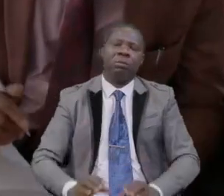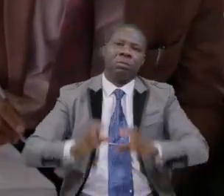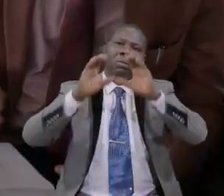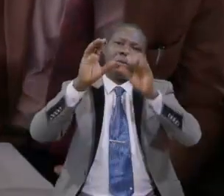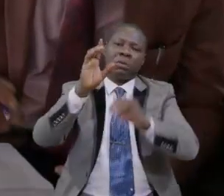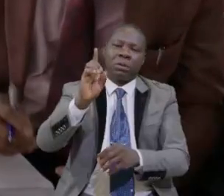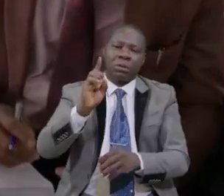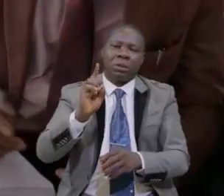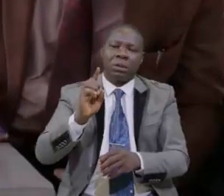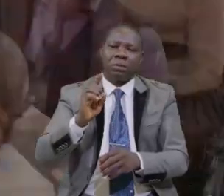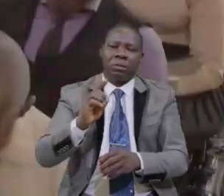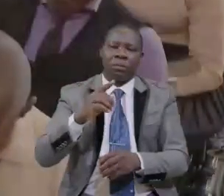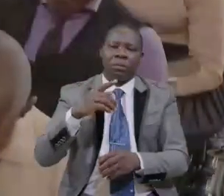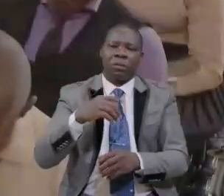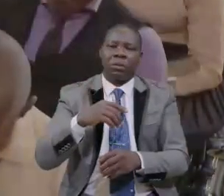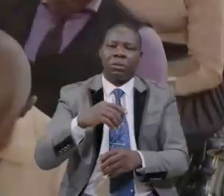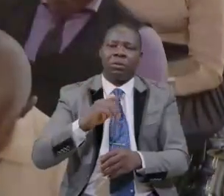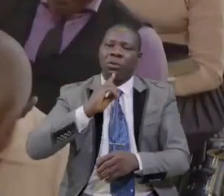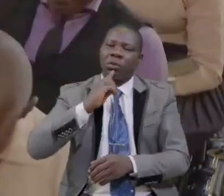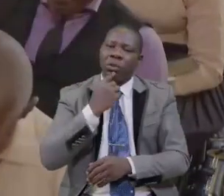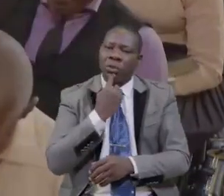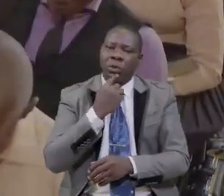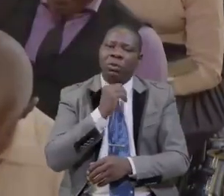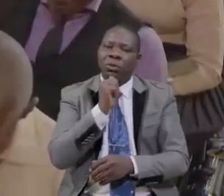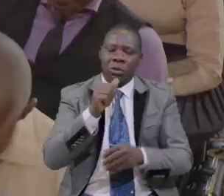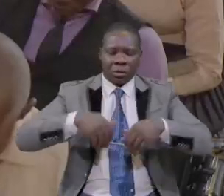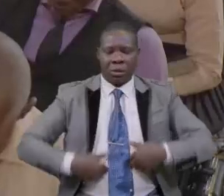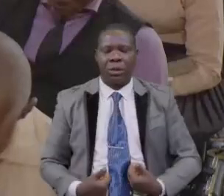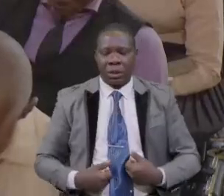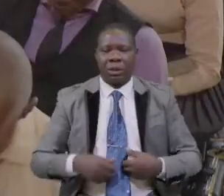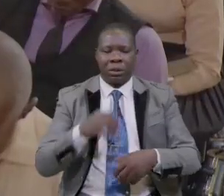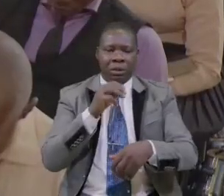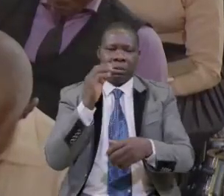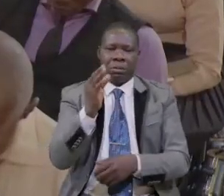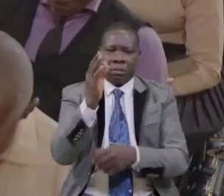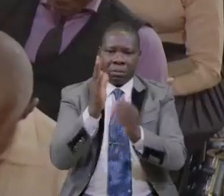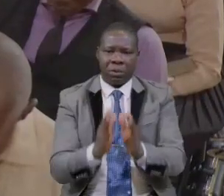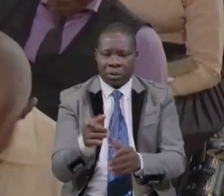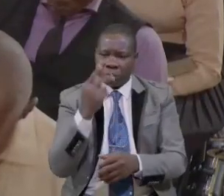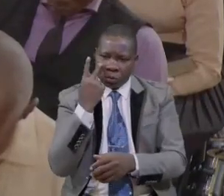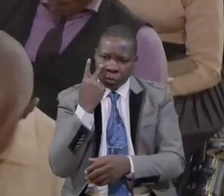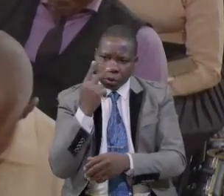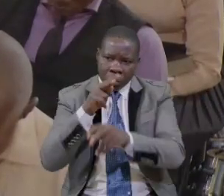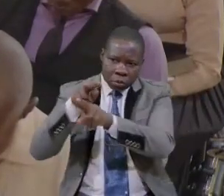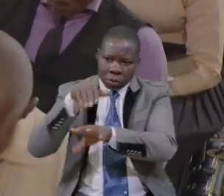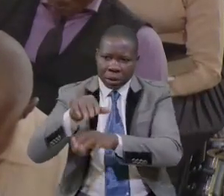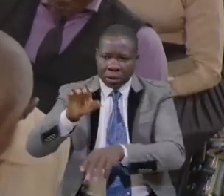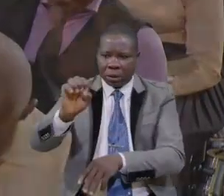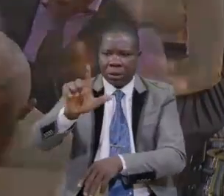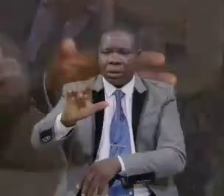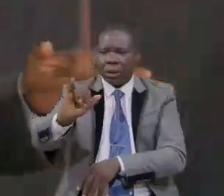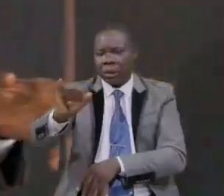importunate minister. You look at Elisha, that man was importunate. That man